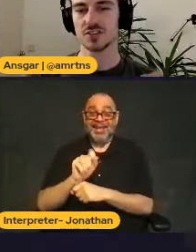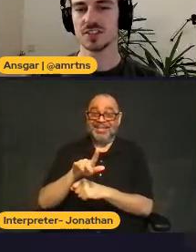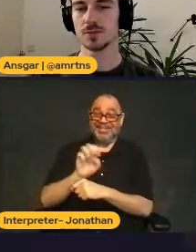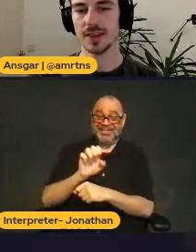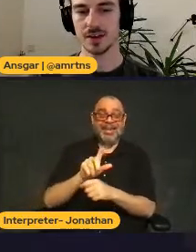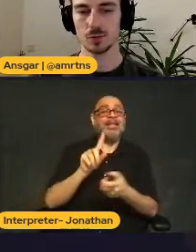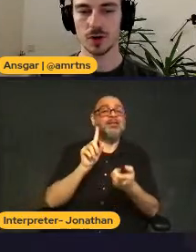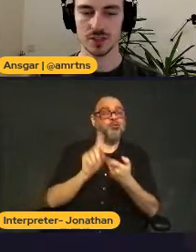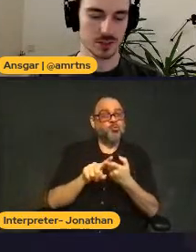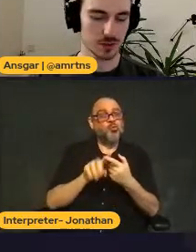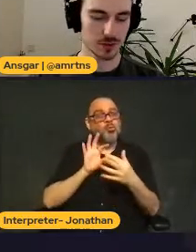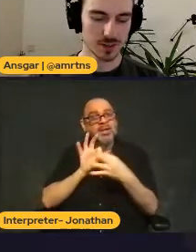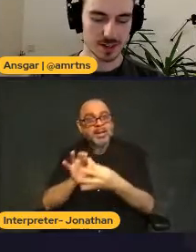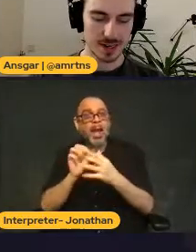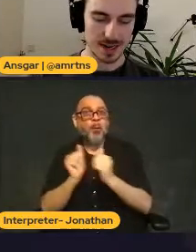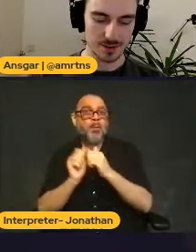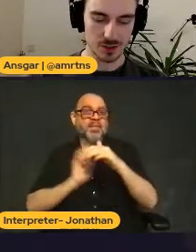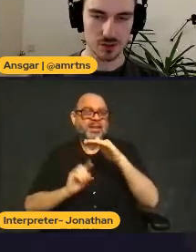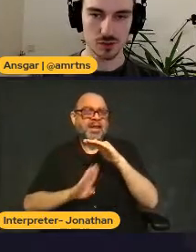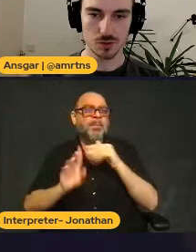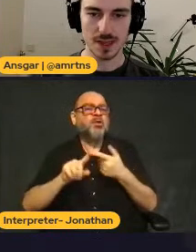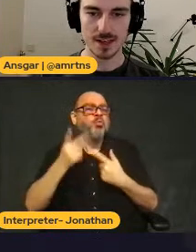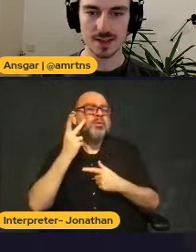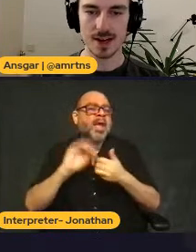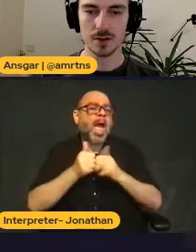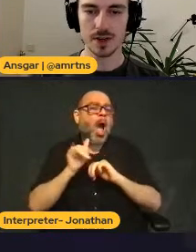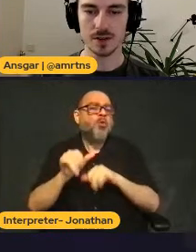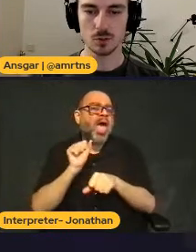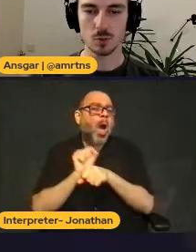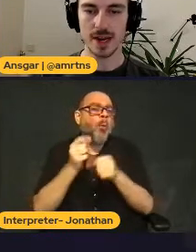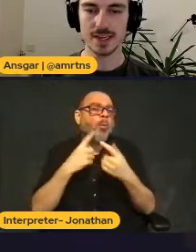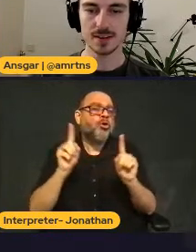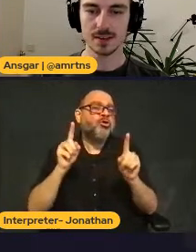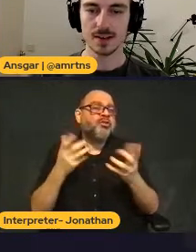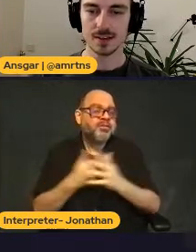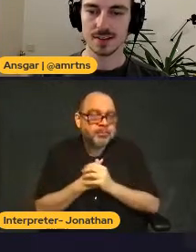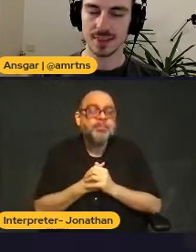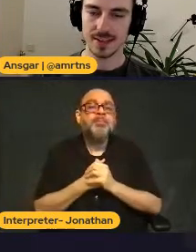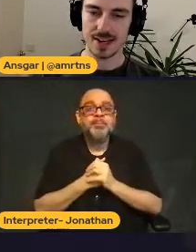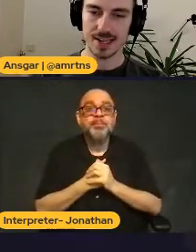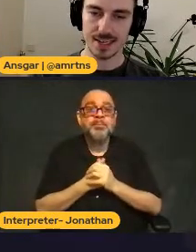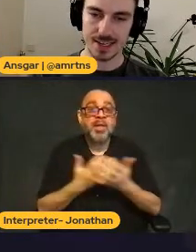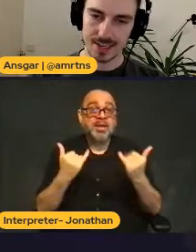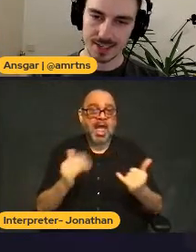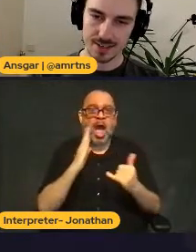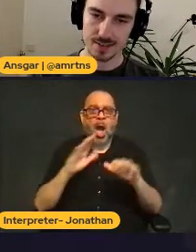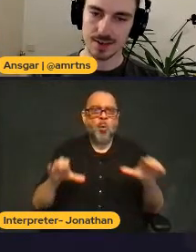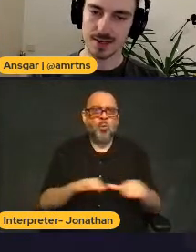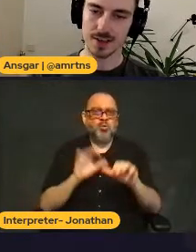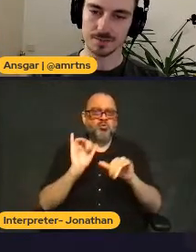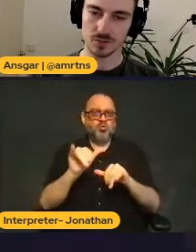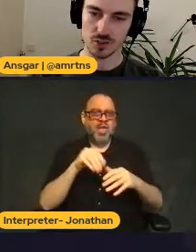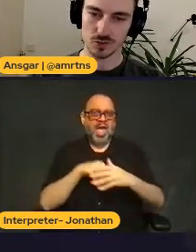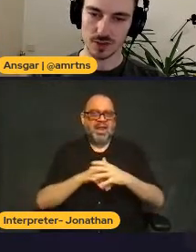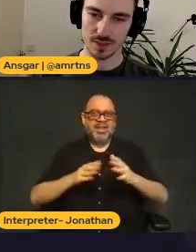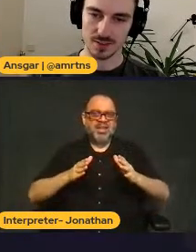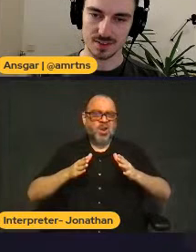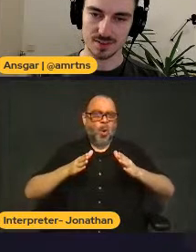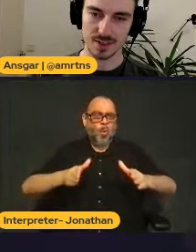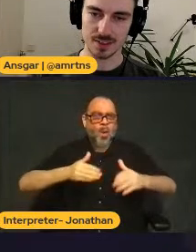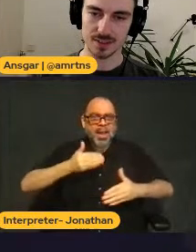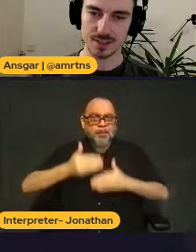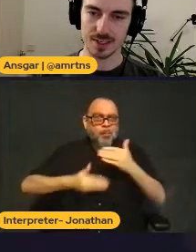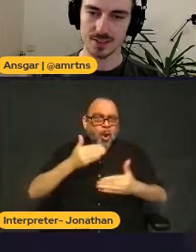just to see where that works. So I'm going to do that now in a way that I can just run